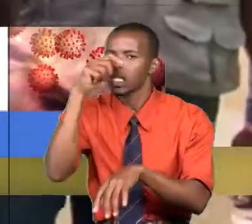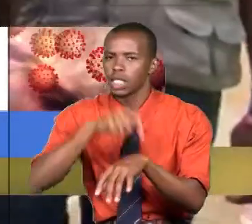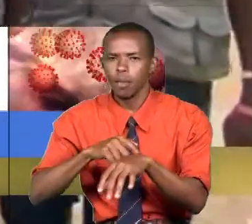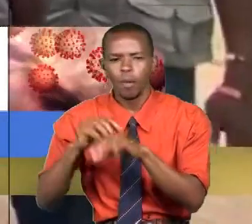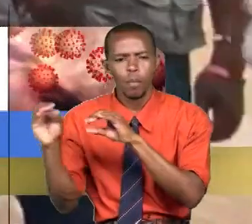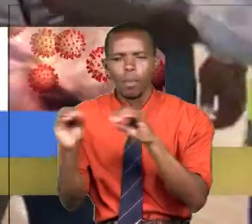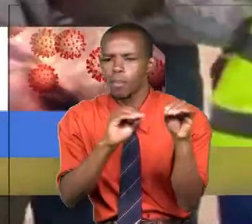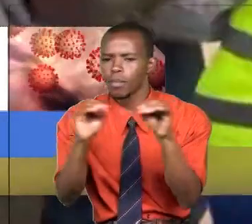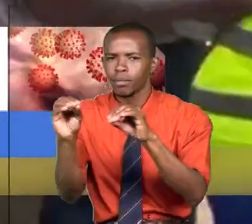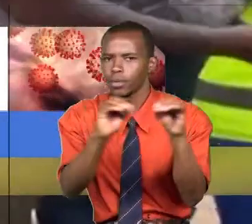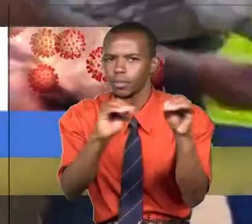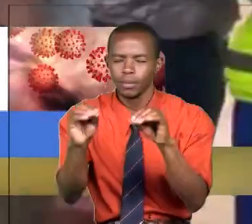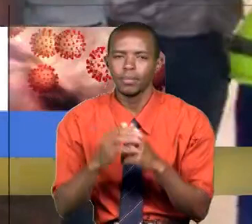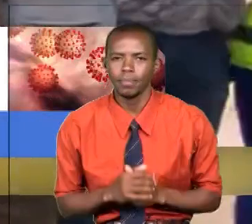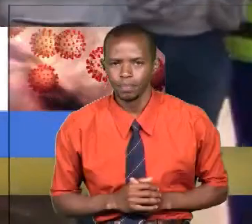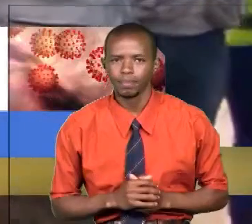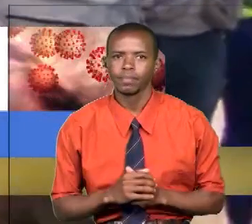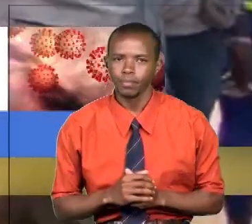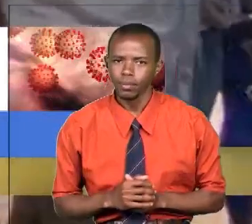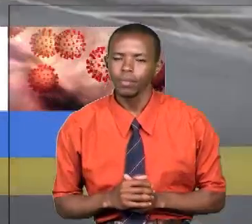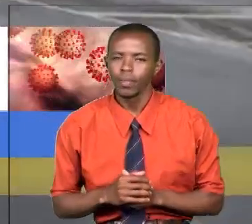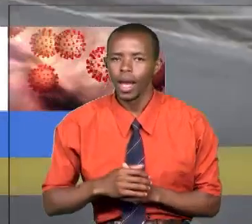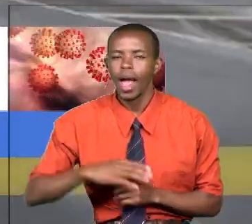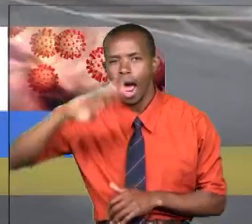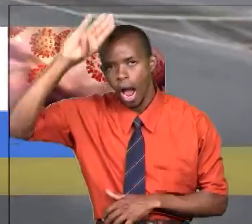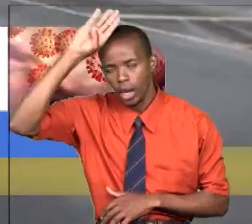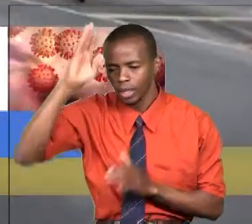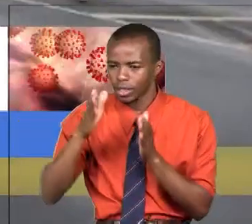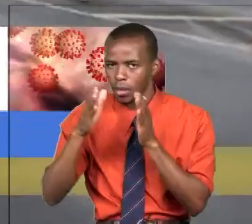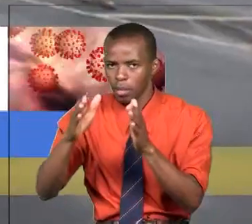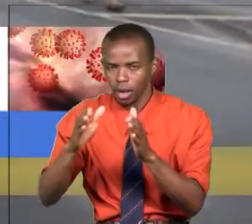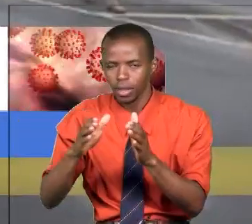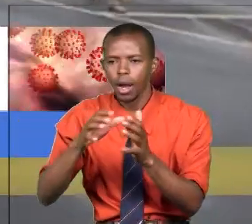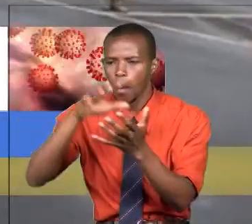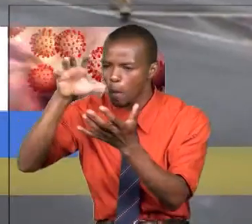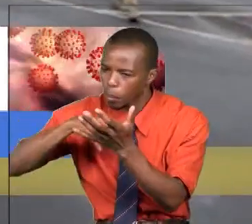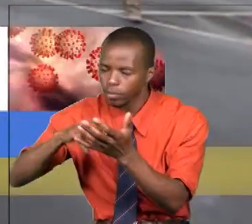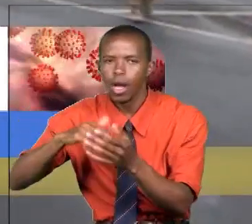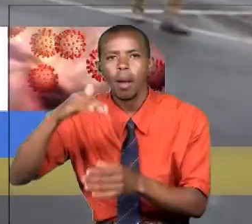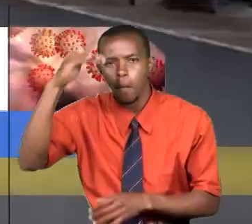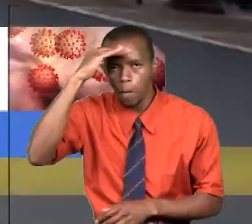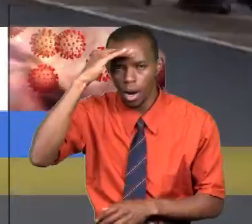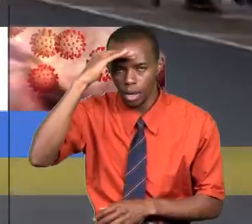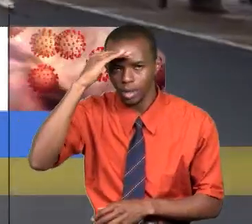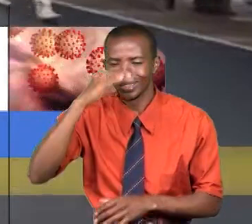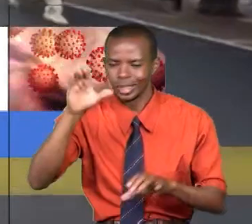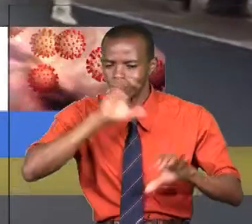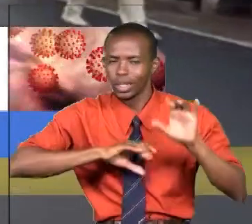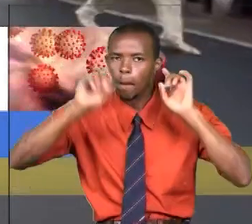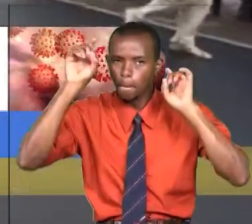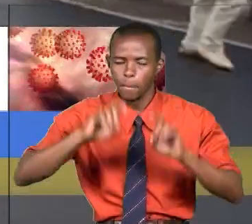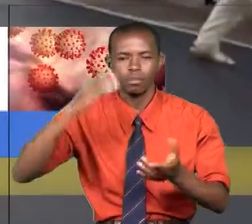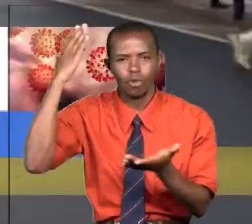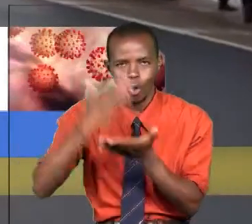from one location to another. Besides the taxi parks, city malls, bars and restaurants are requiring citizens to prove that they